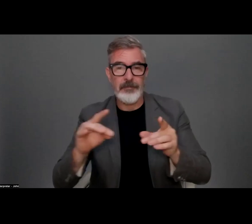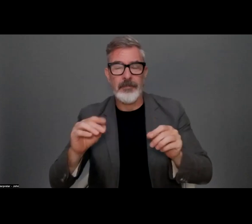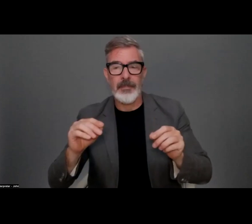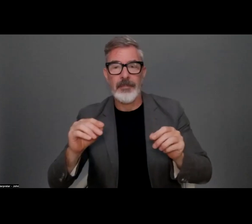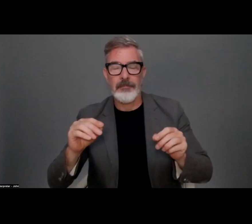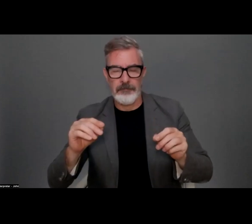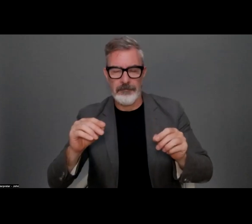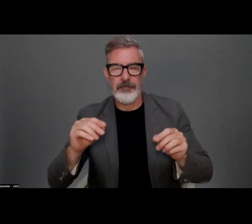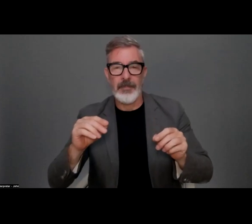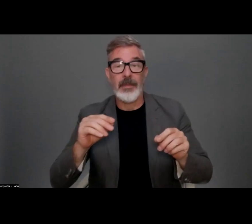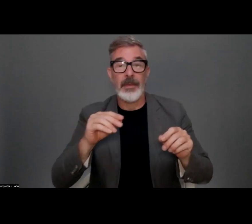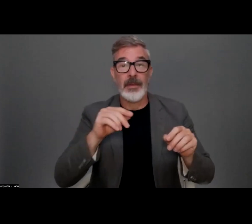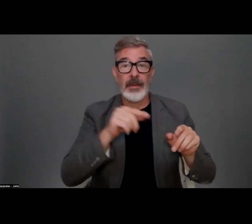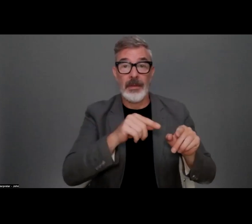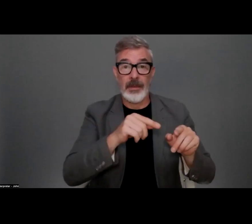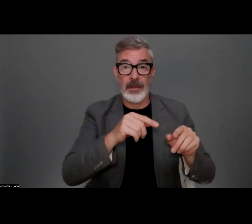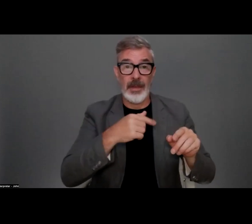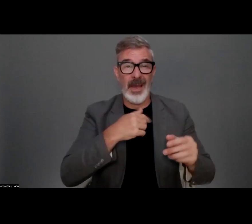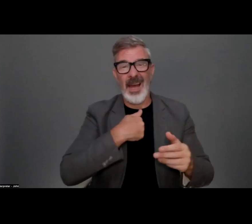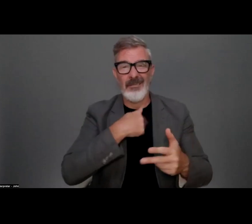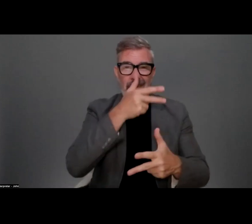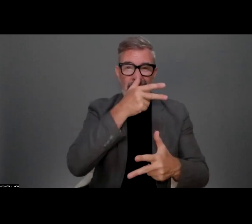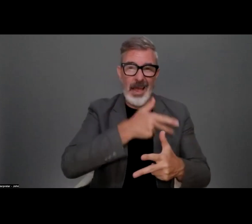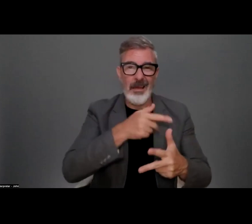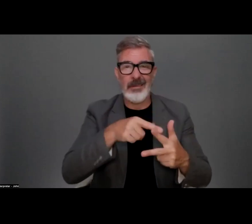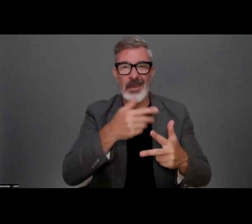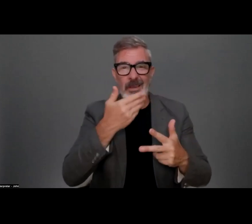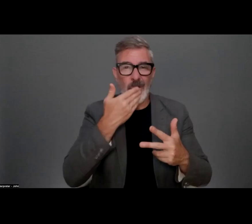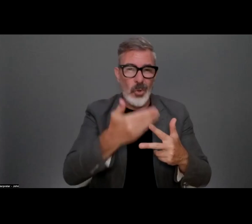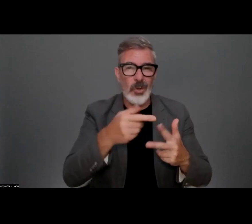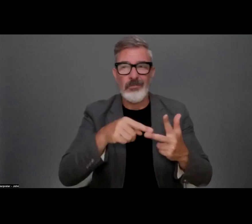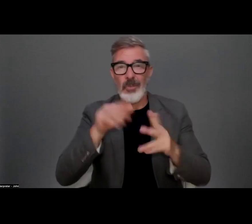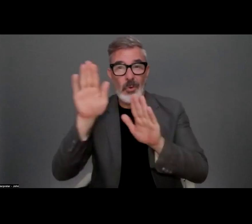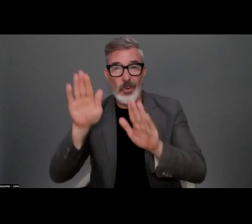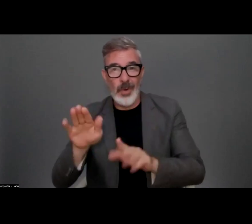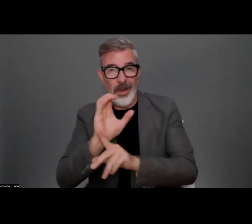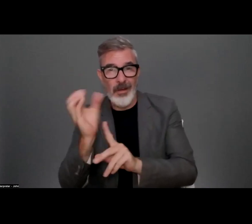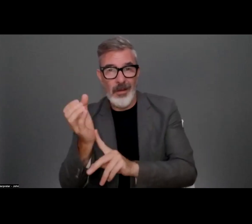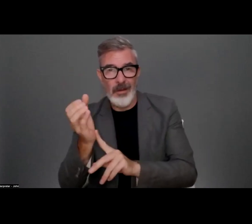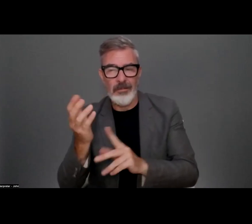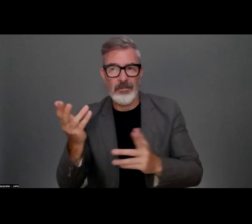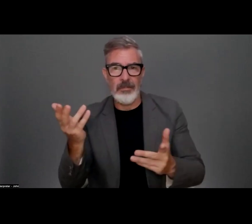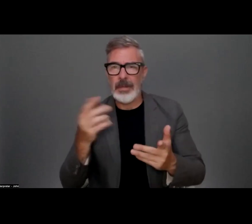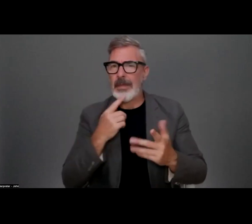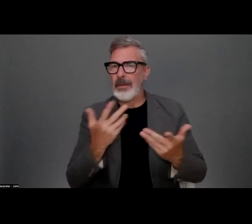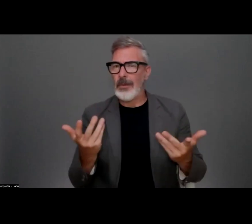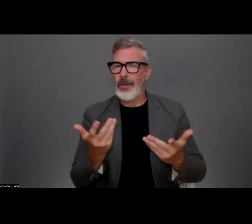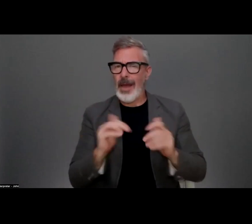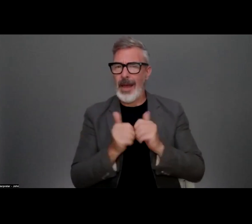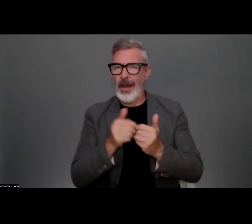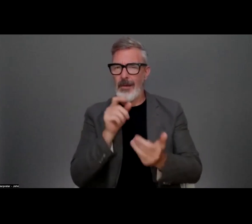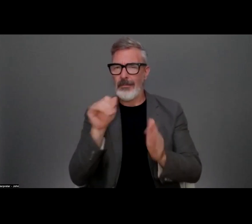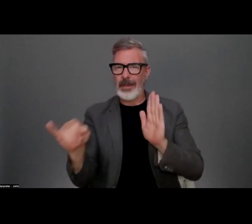variance between lousy, good, and great cultures can be found in the knowledge, skills, and talent of the team